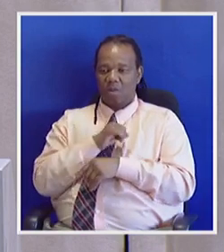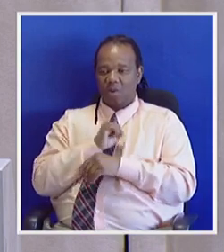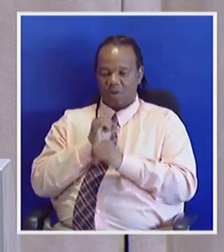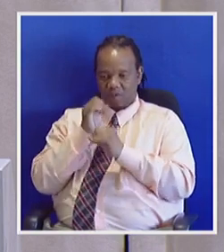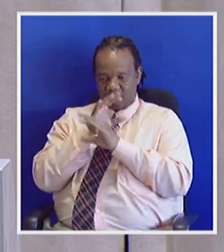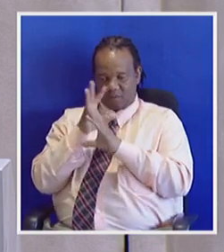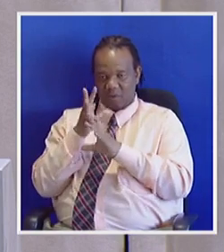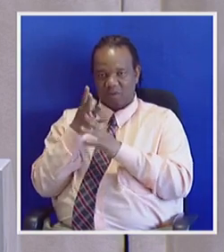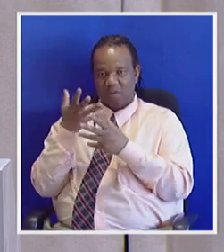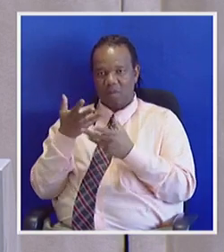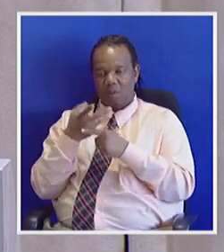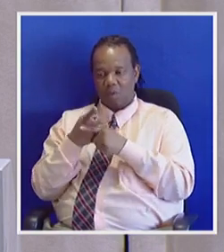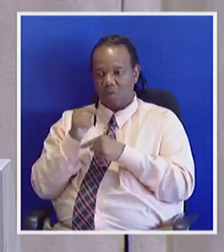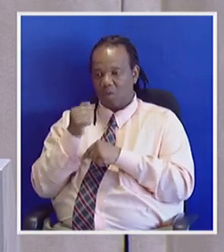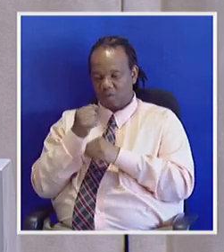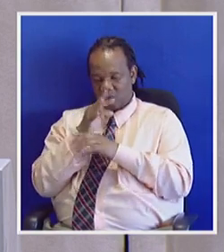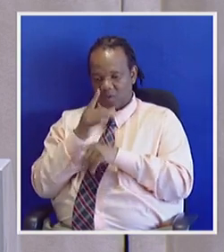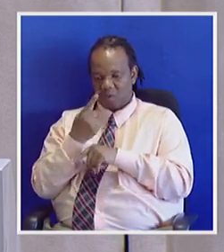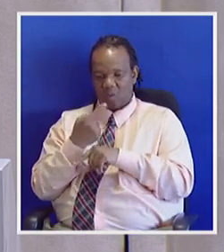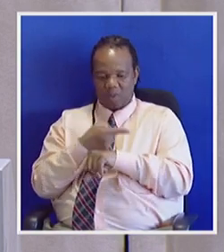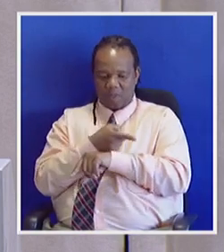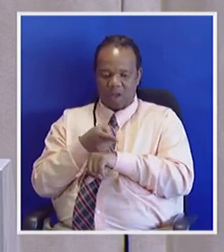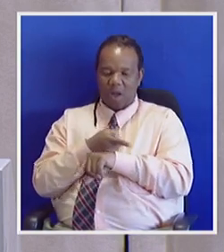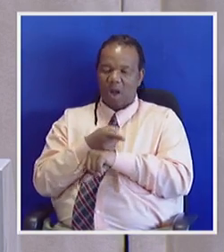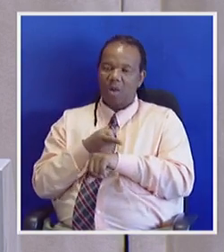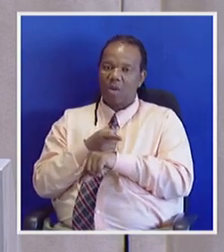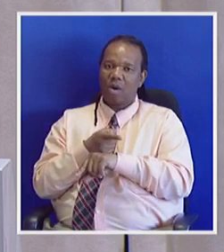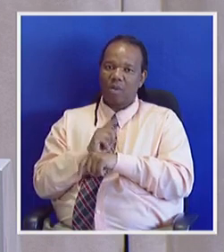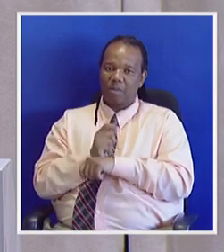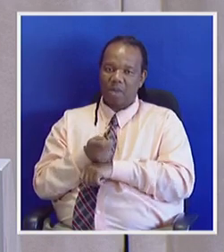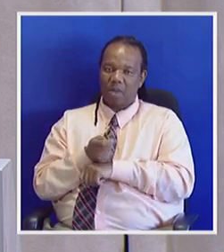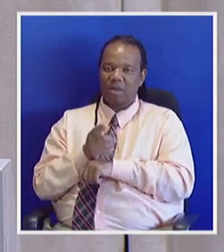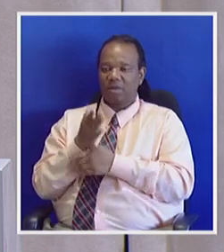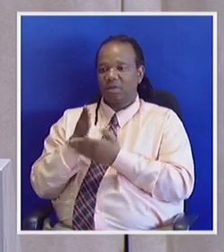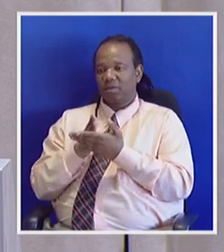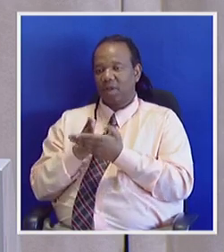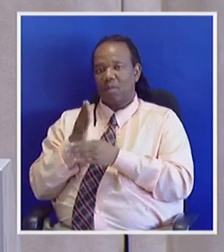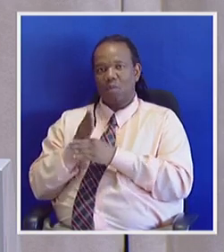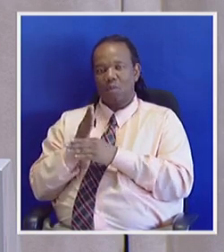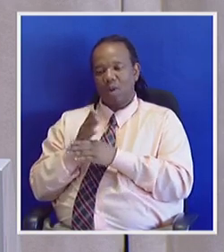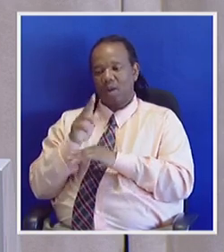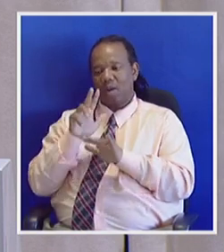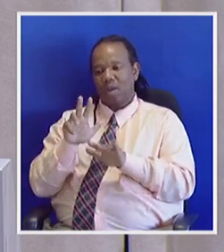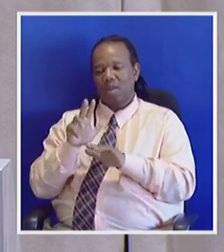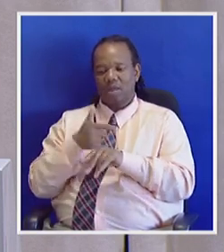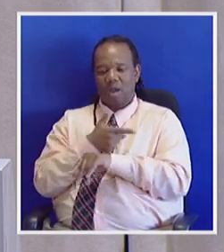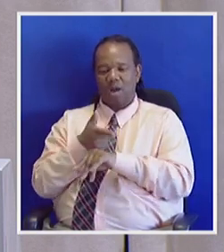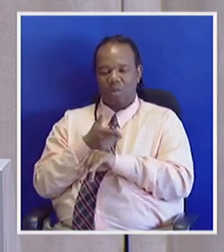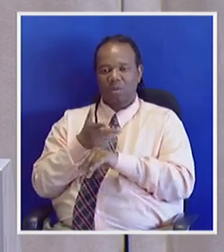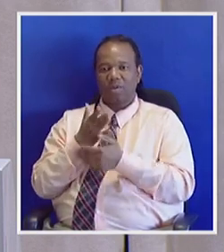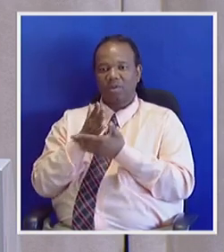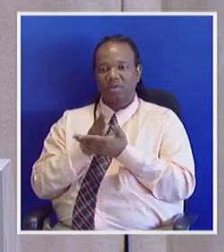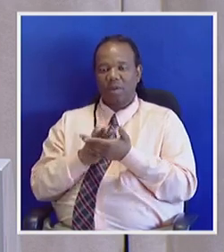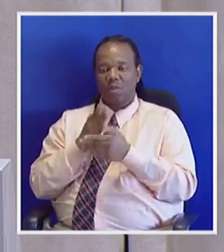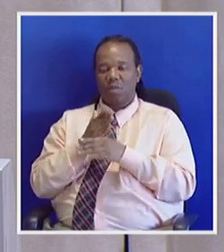get paid an hour. And as they work, some work 8 hours, some work